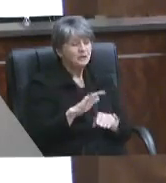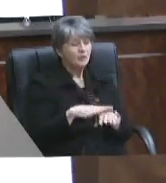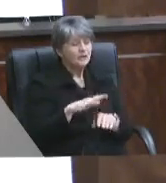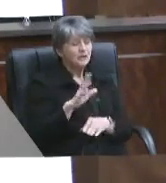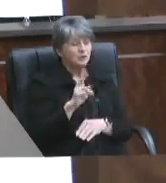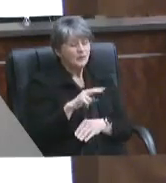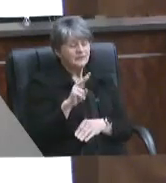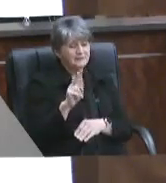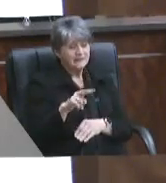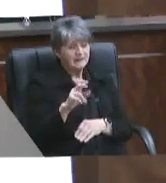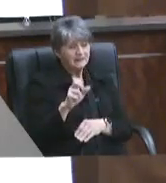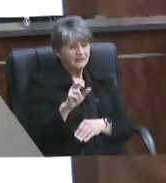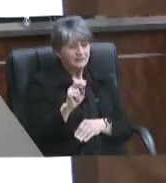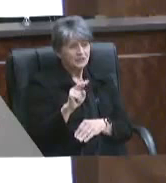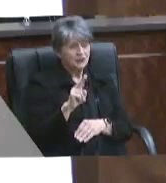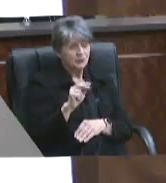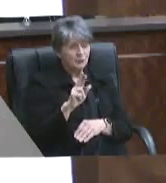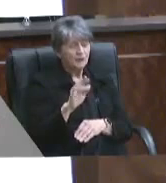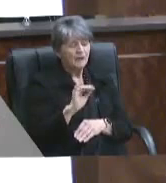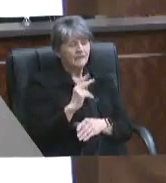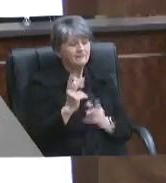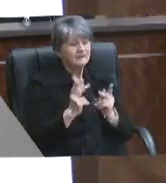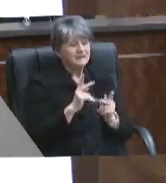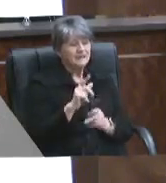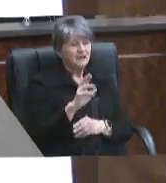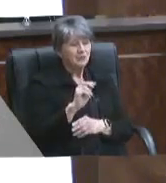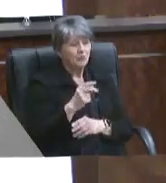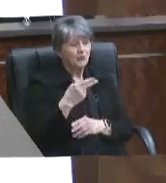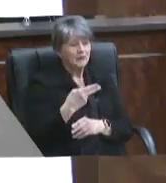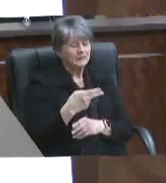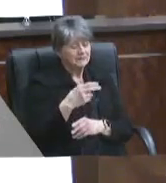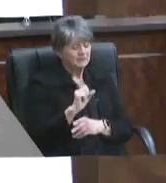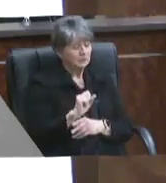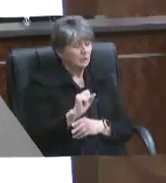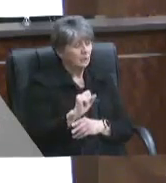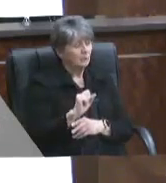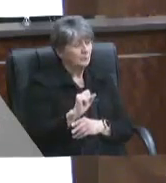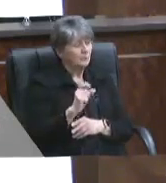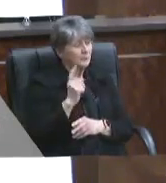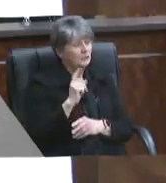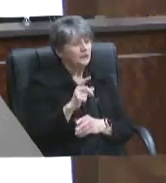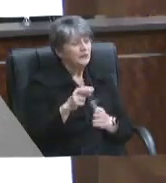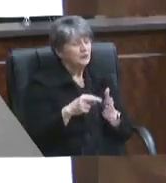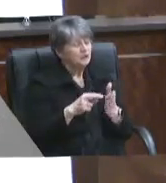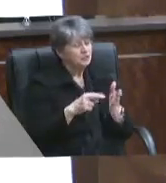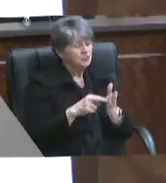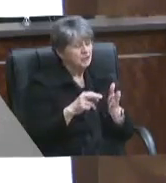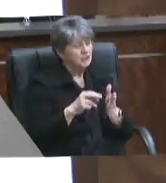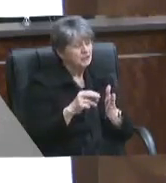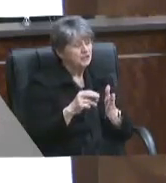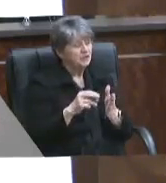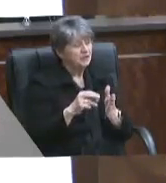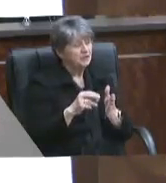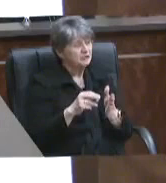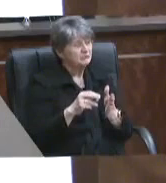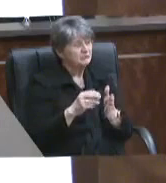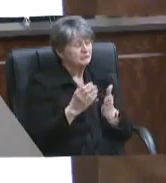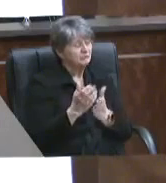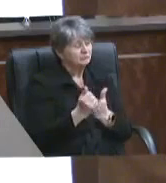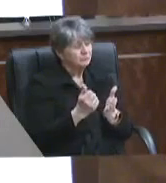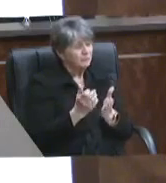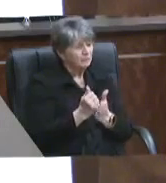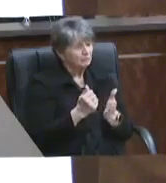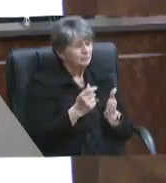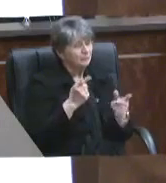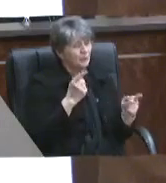of January, I visited Laurel High School, and I had a voter registration drive. The goal was to get 90 high school students to